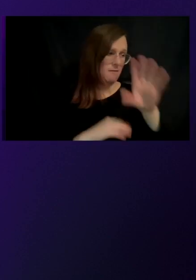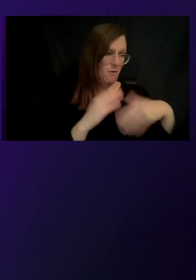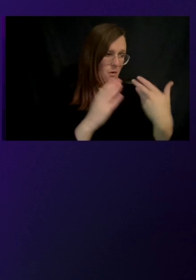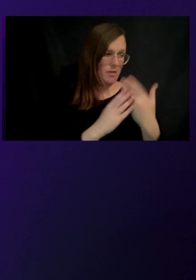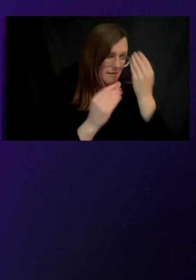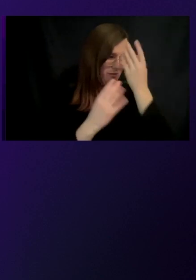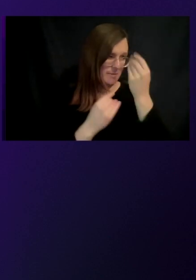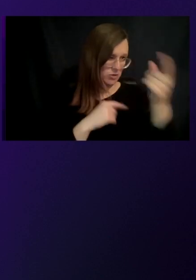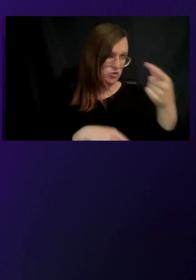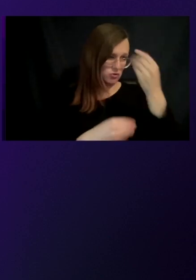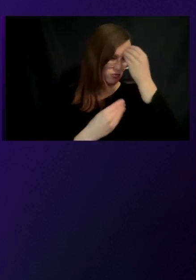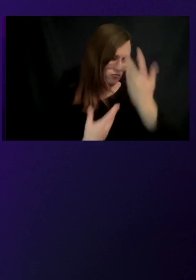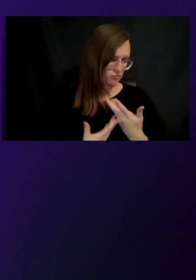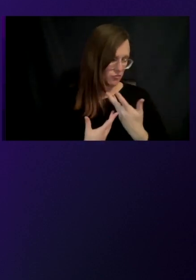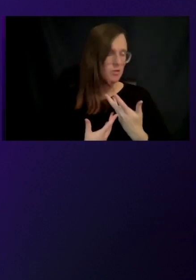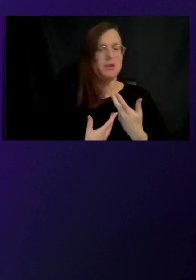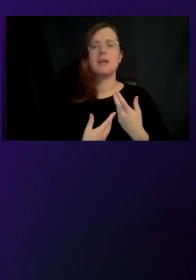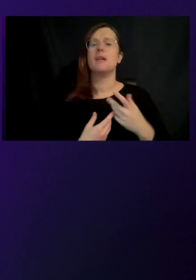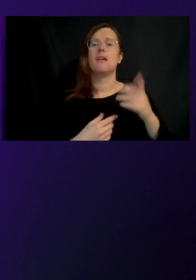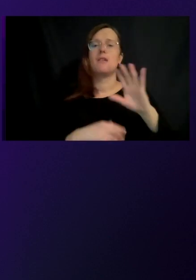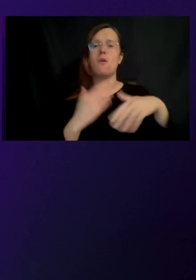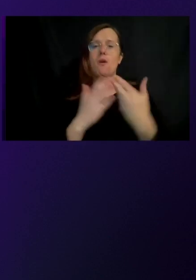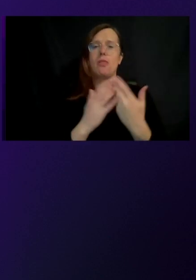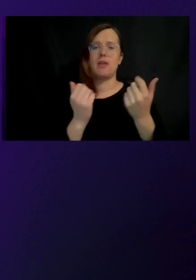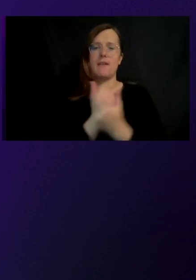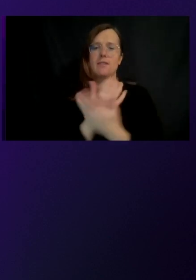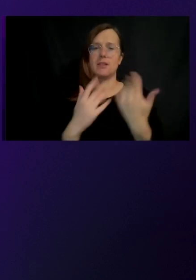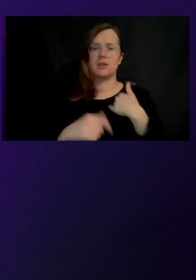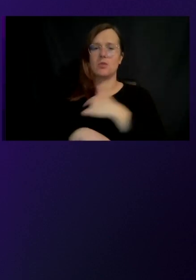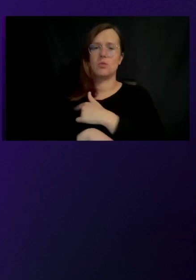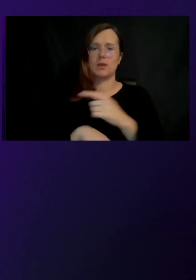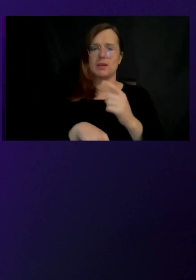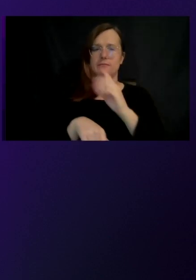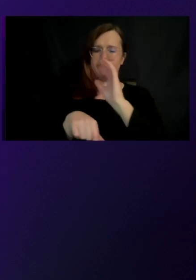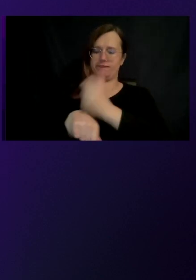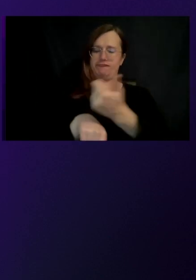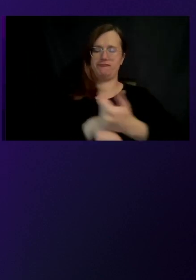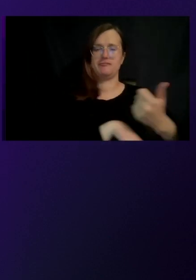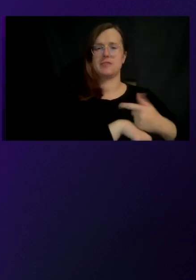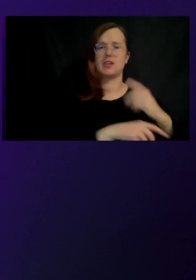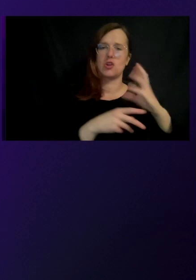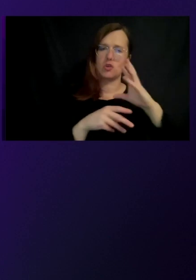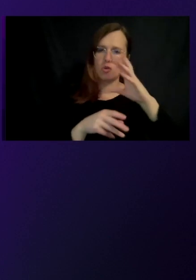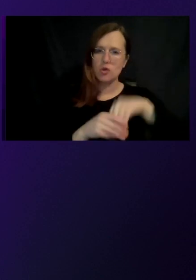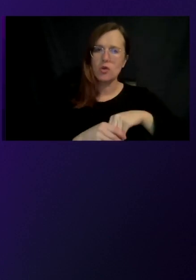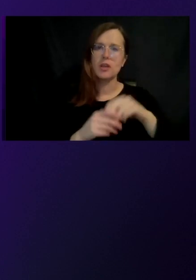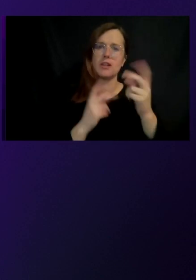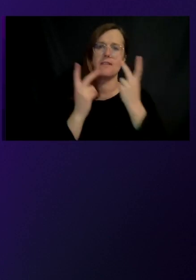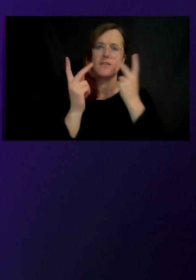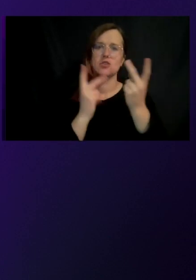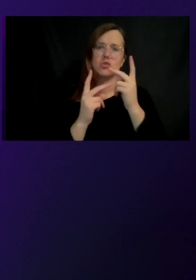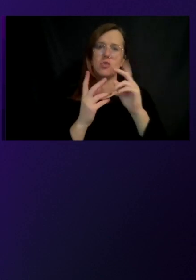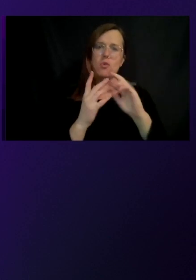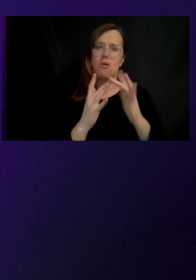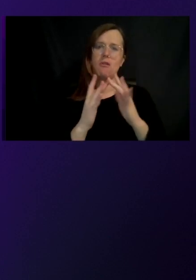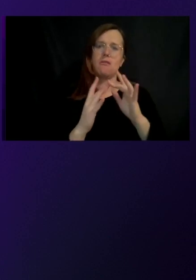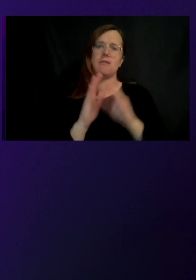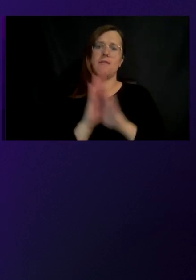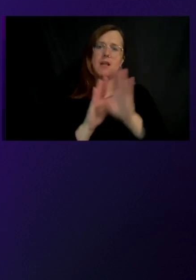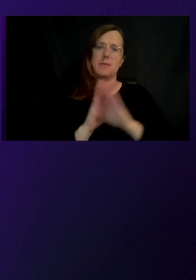the tools and programs we have in place, including the free trial, including the virtual developer day to help customers get started. So customers,